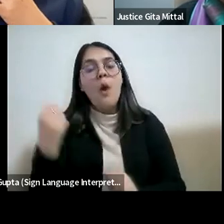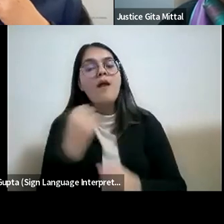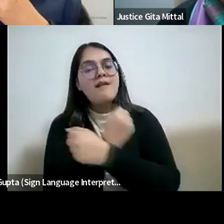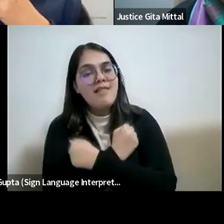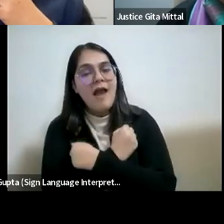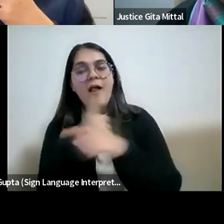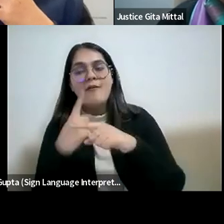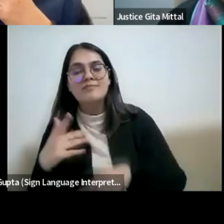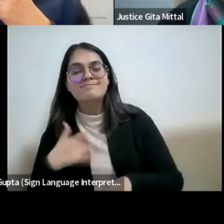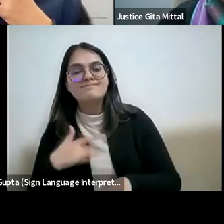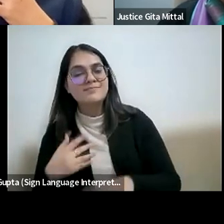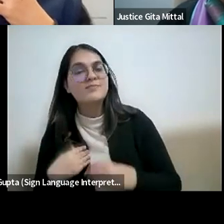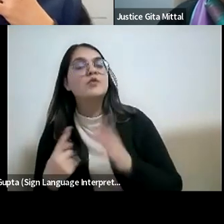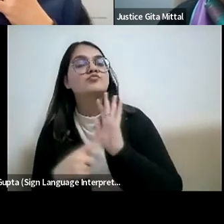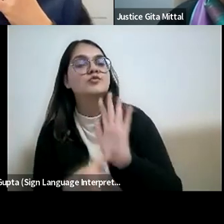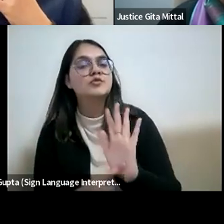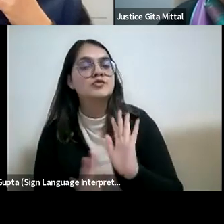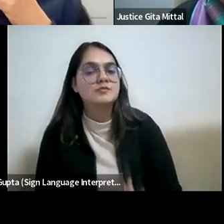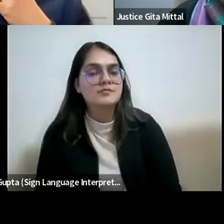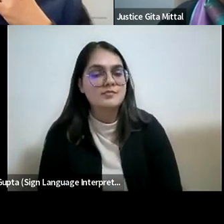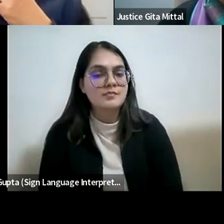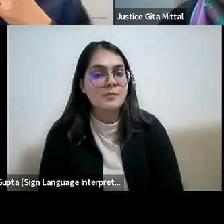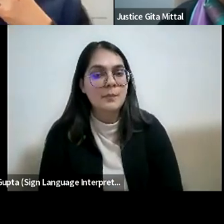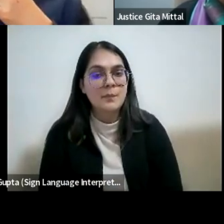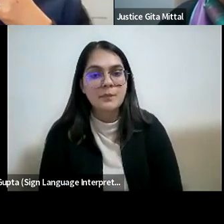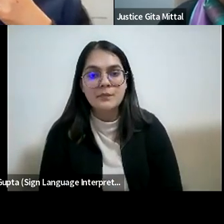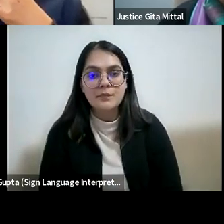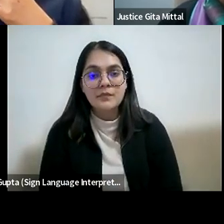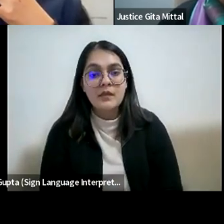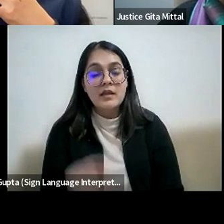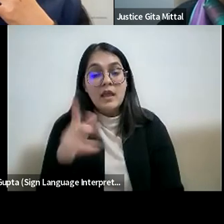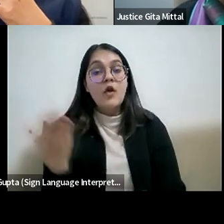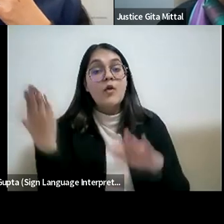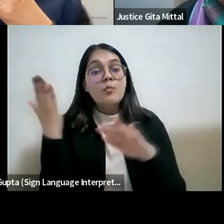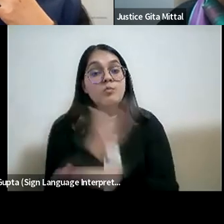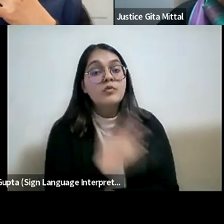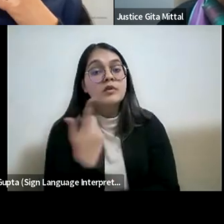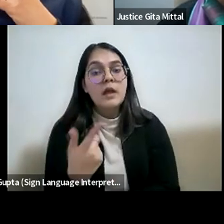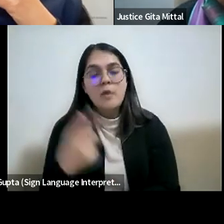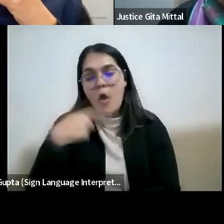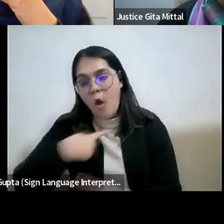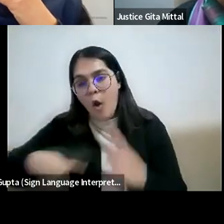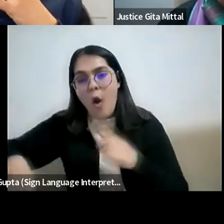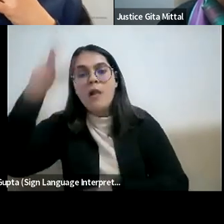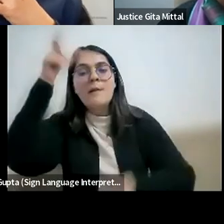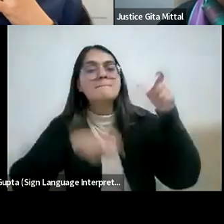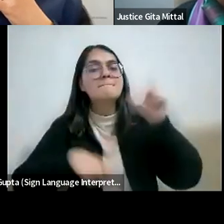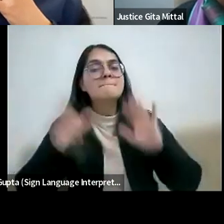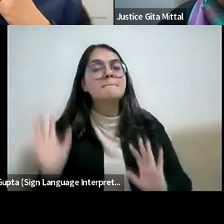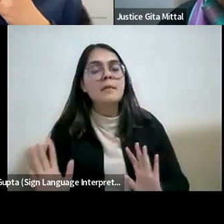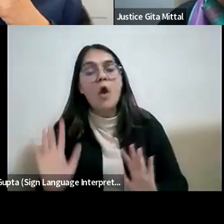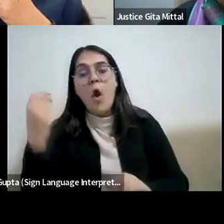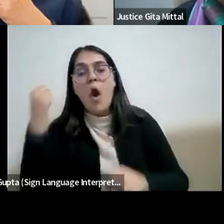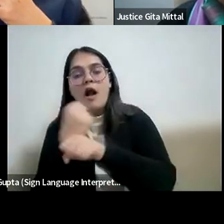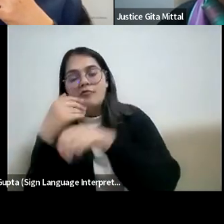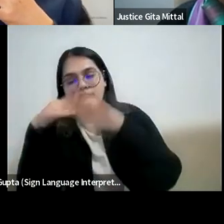someone else. And that is what makes for, and that also comes not just between individuals, but also people who are in the government and in the